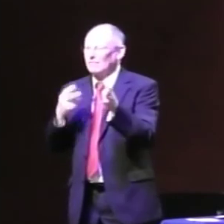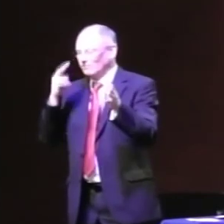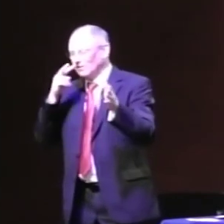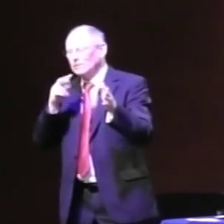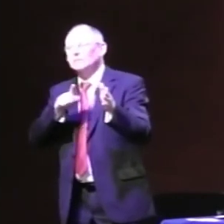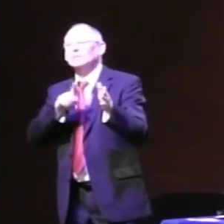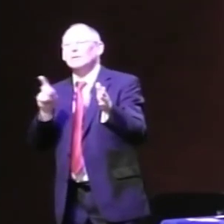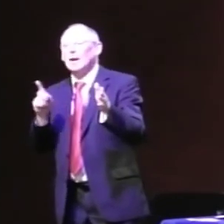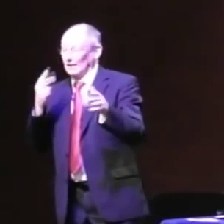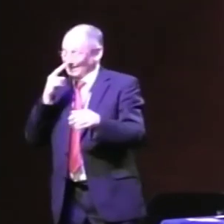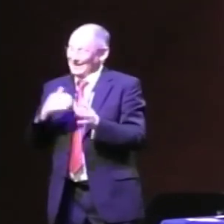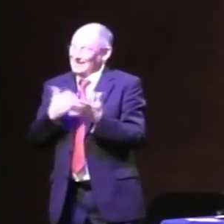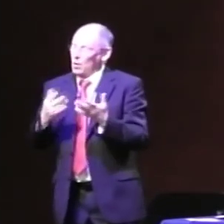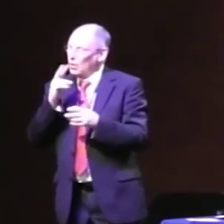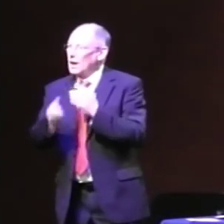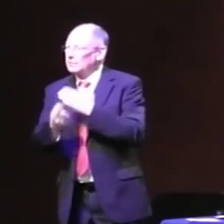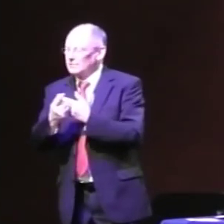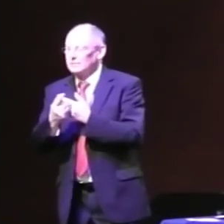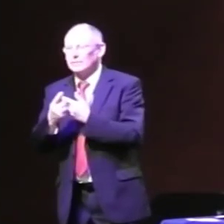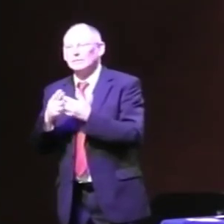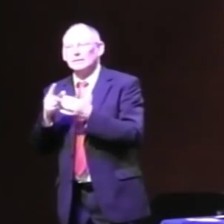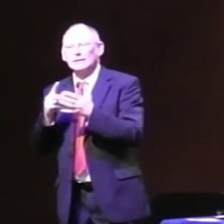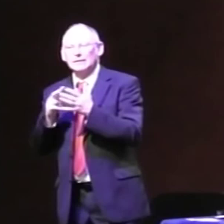done to this service now, he would be ashamed.